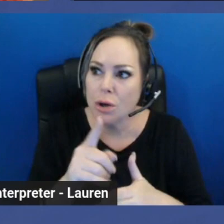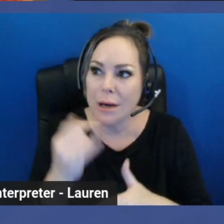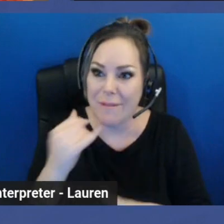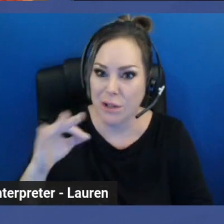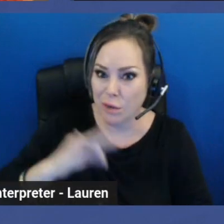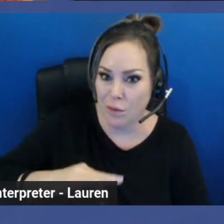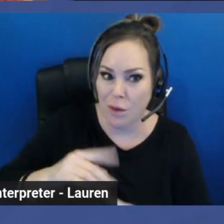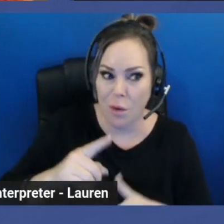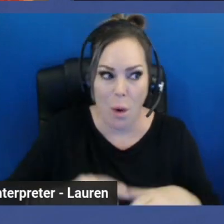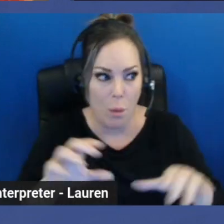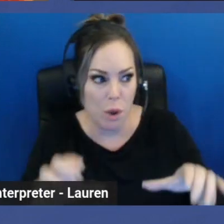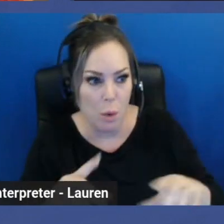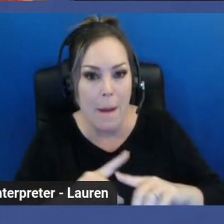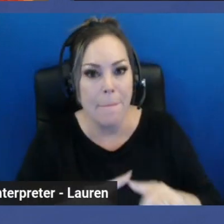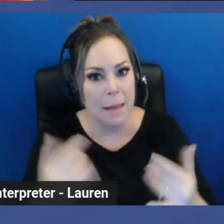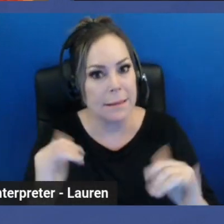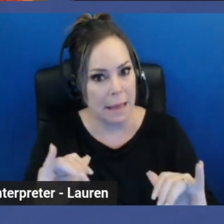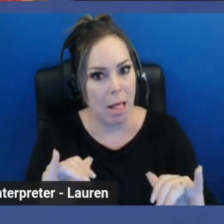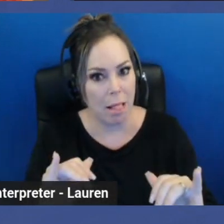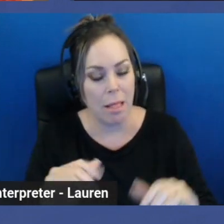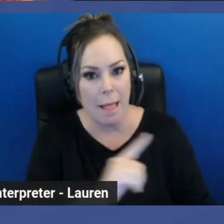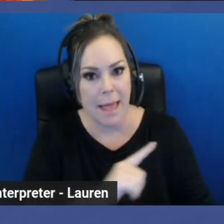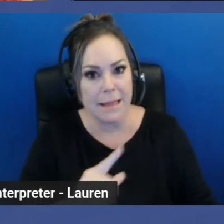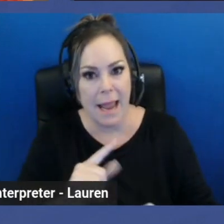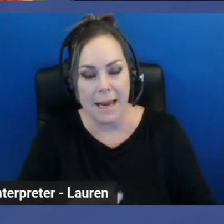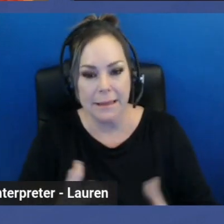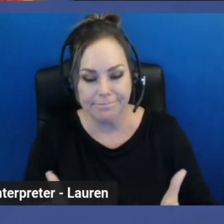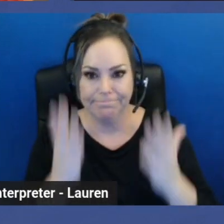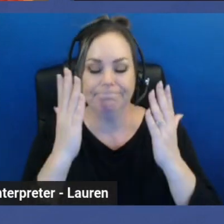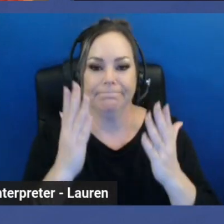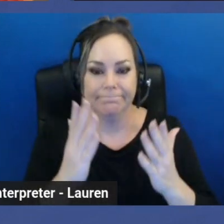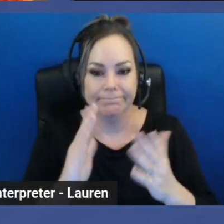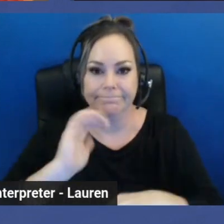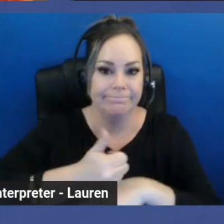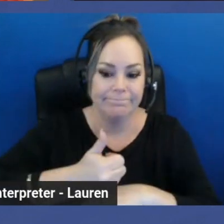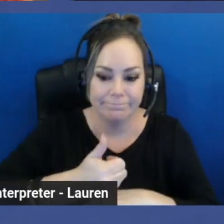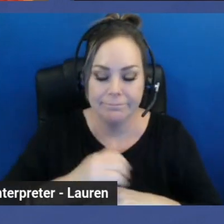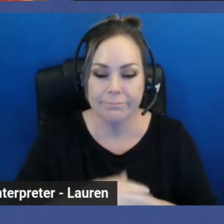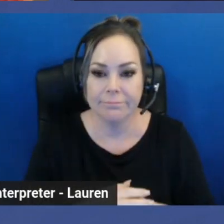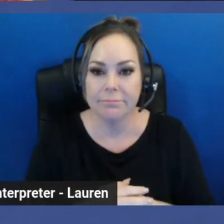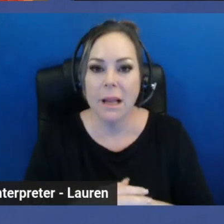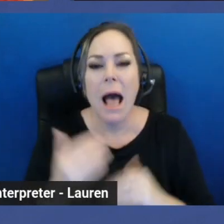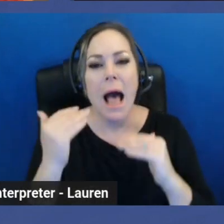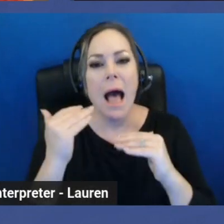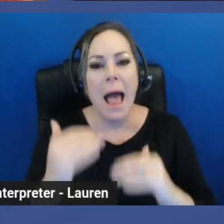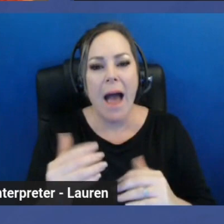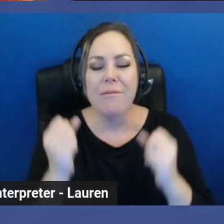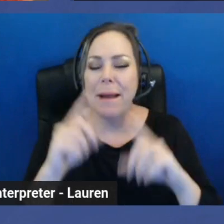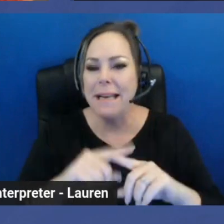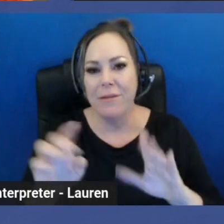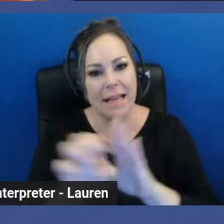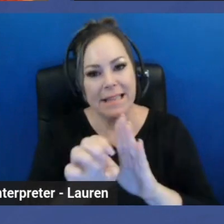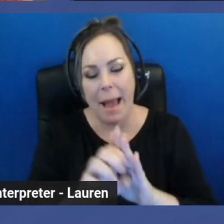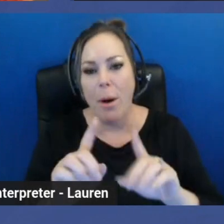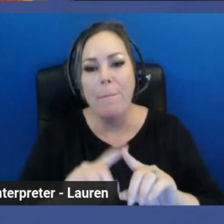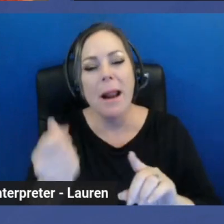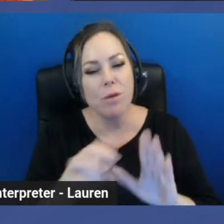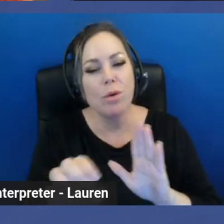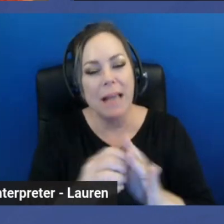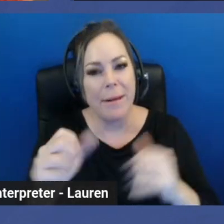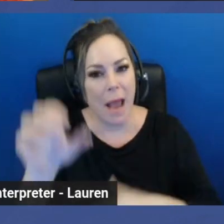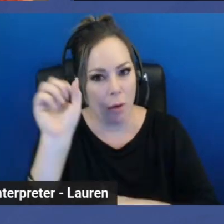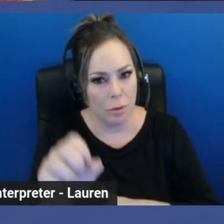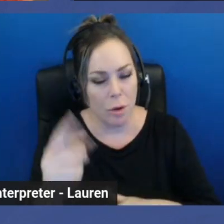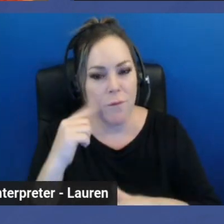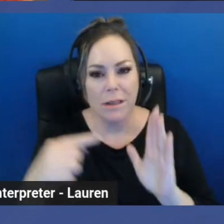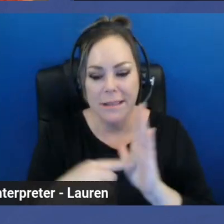really know what we're doing right, but this legislation is kind of being thrown at it. There's kind of limitless examples of this, but I'll give a couple. So